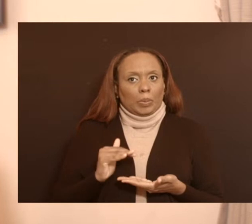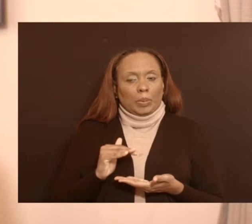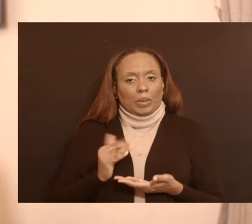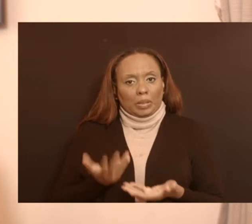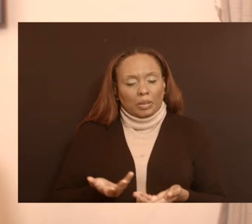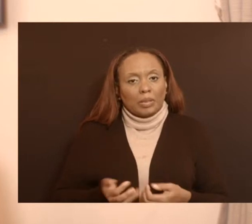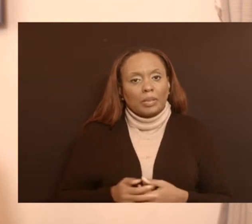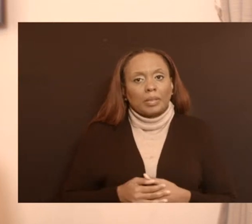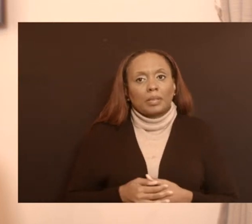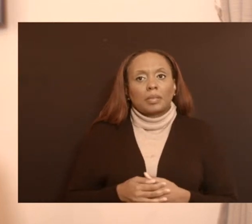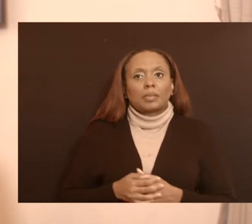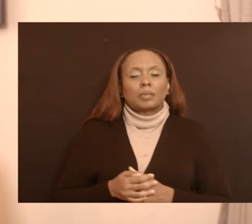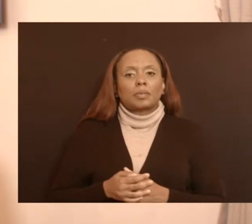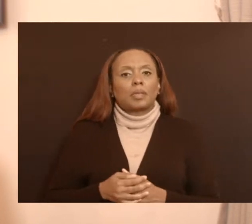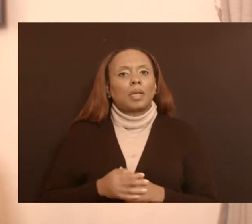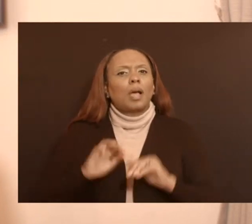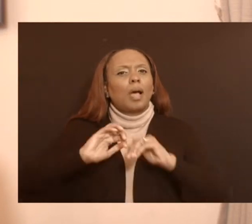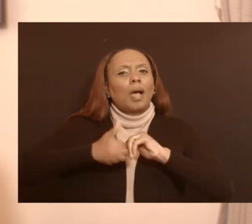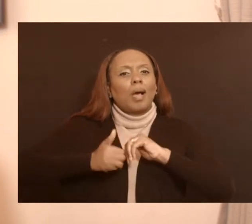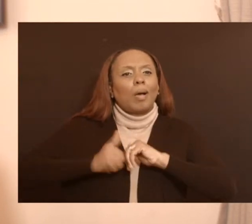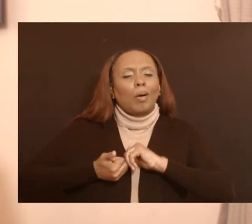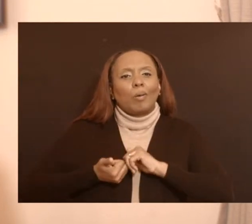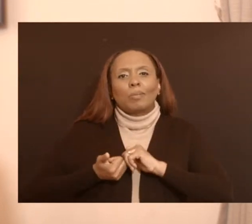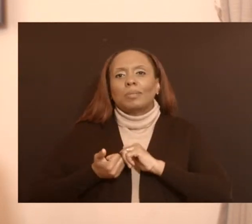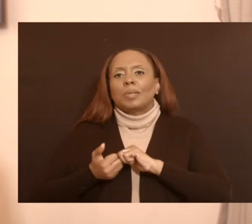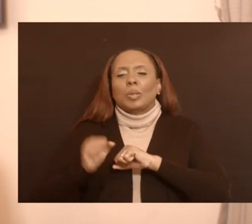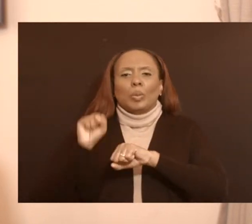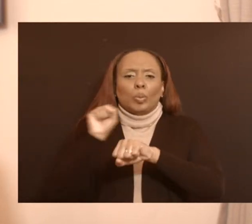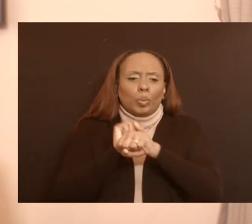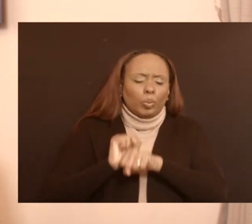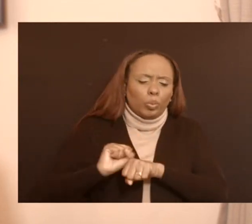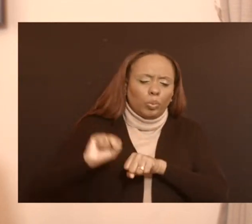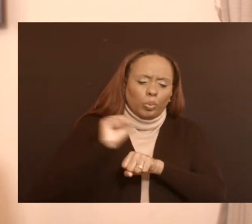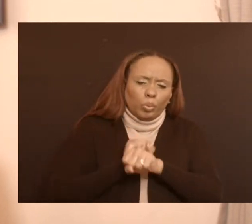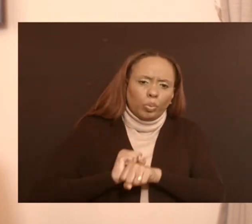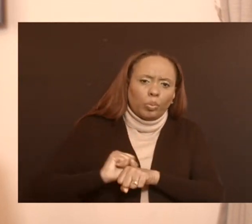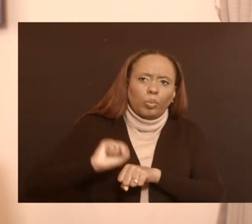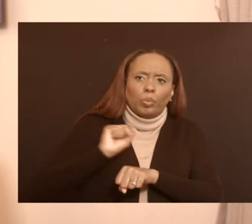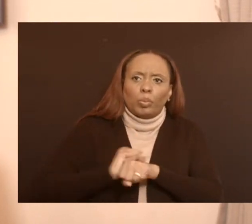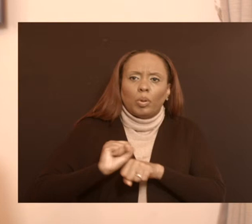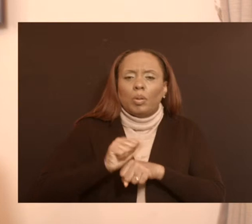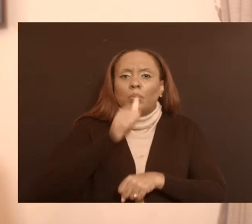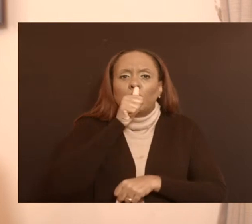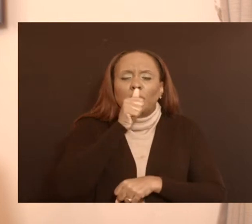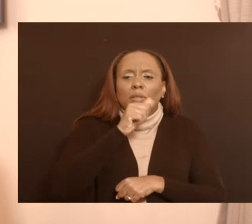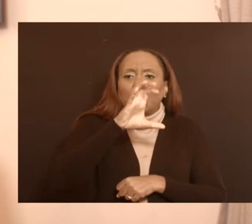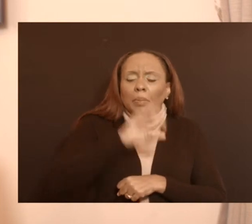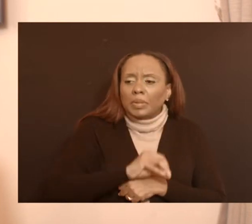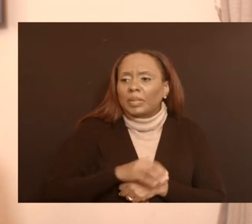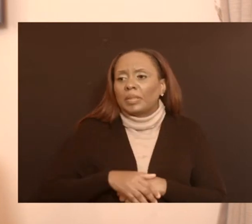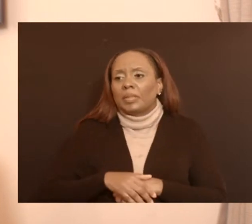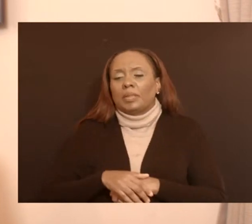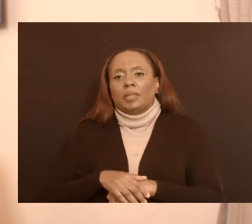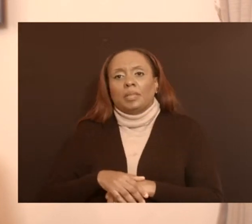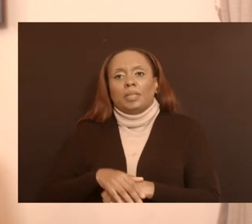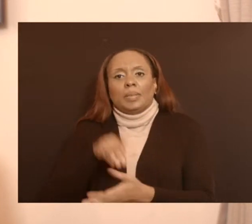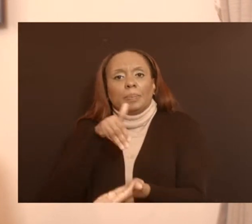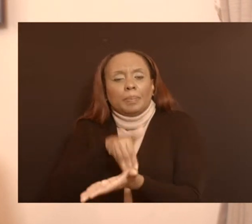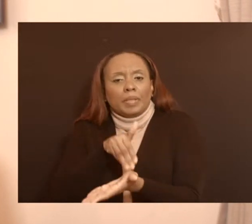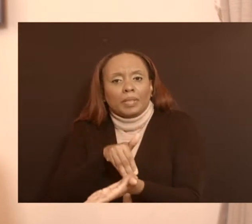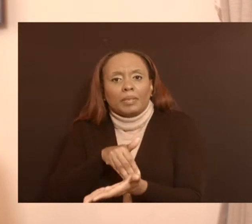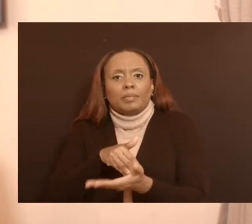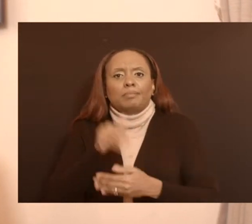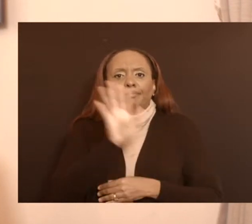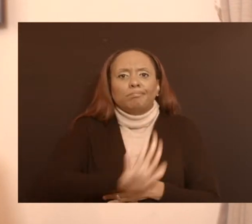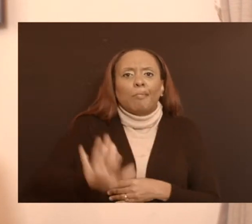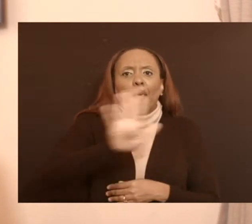so through the hard work of those in a number of different ministries, private companies, and indeed the entire Barbados,